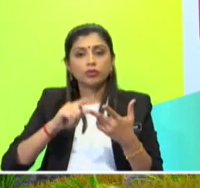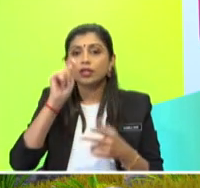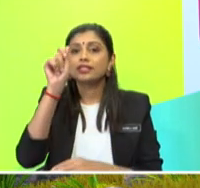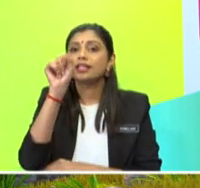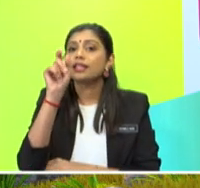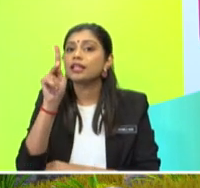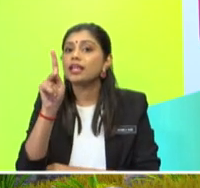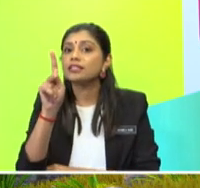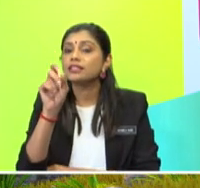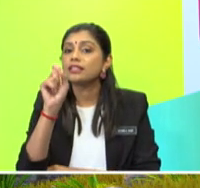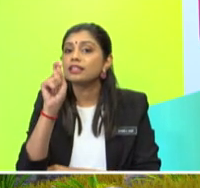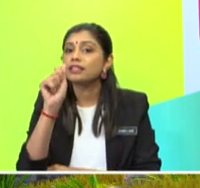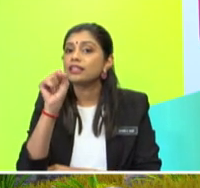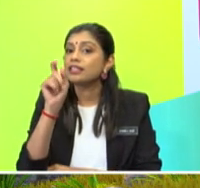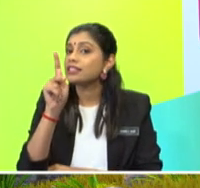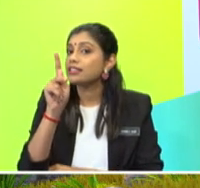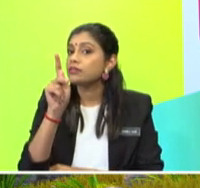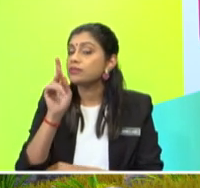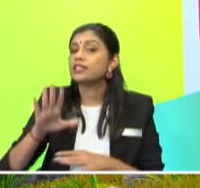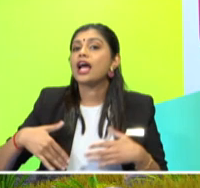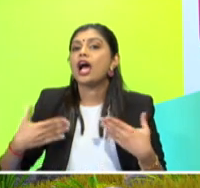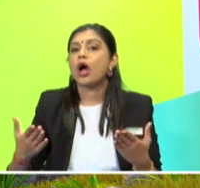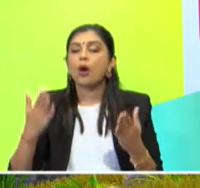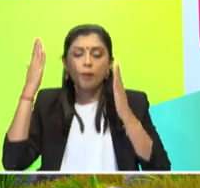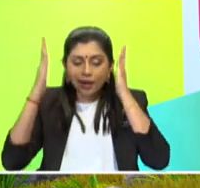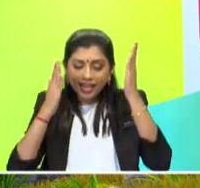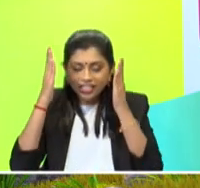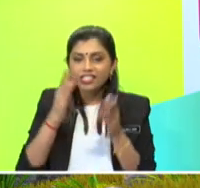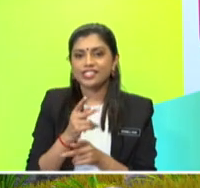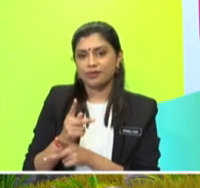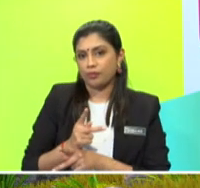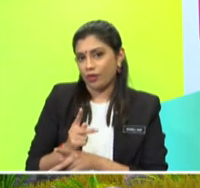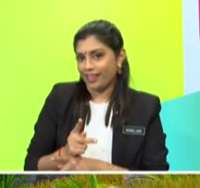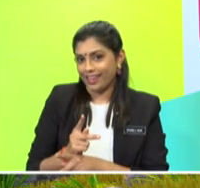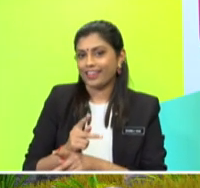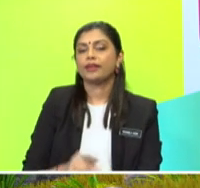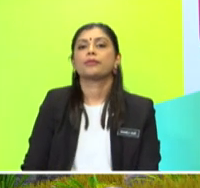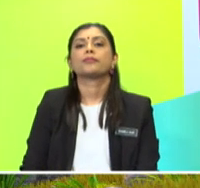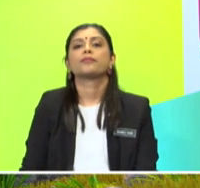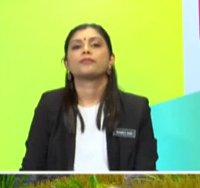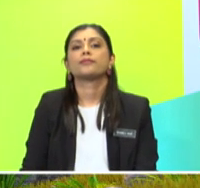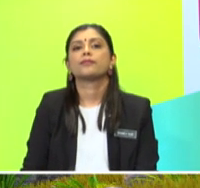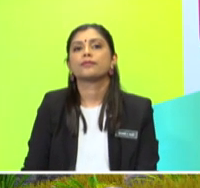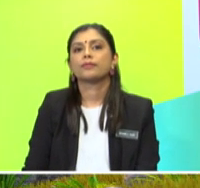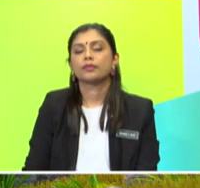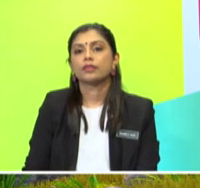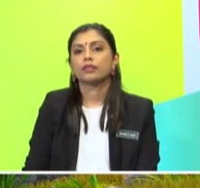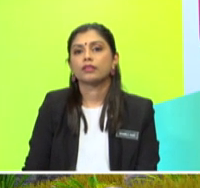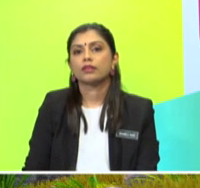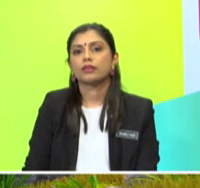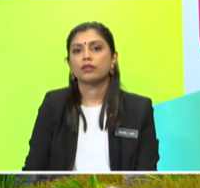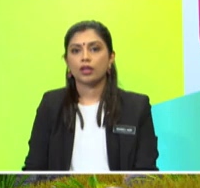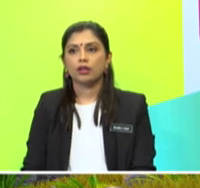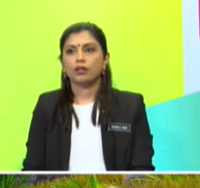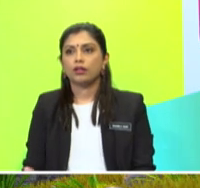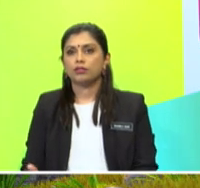task? You need to focus on how Malaysians protect Mother Nature. And Sean, will it be formal or informal, Sean?